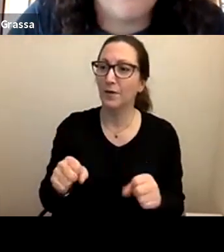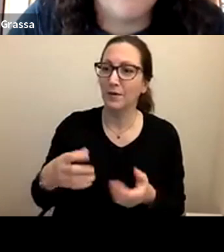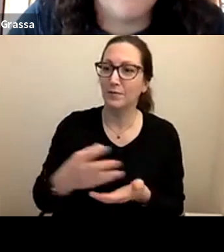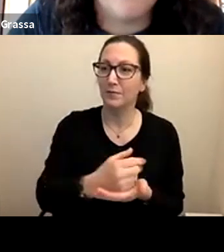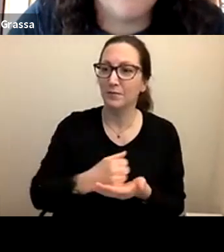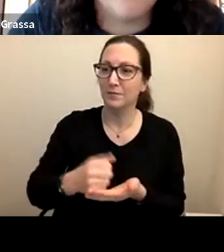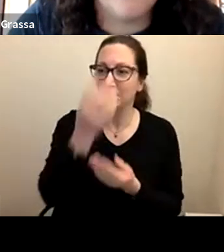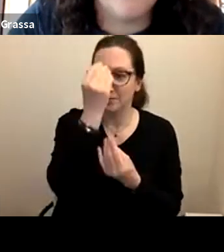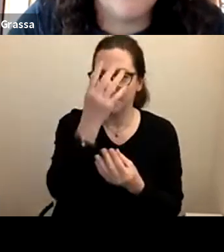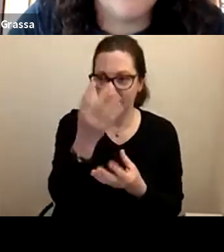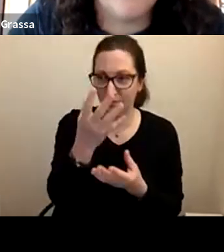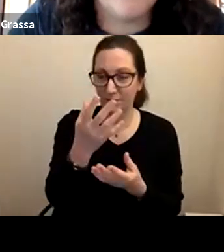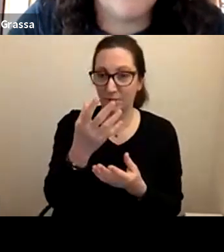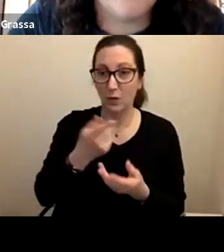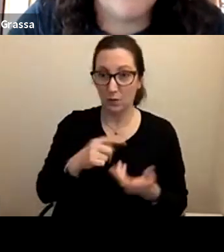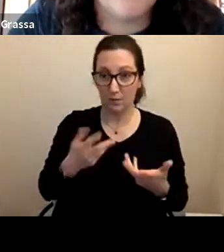been requested this evening,